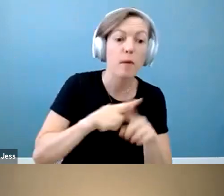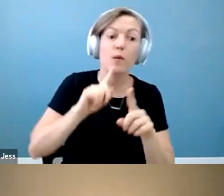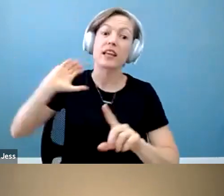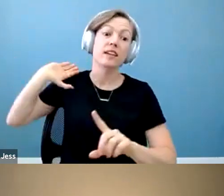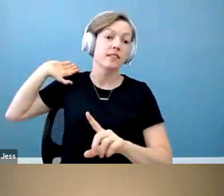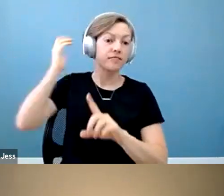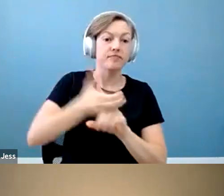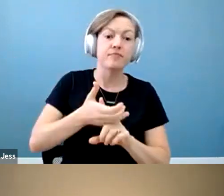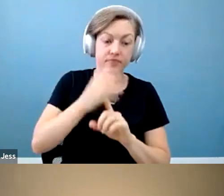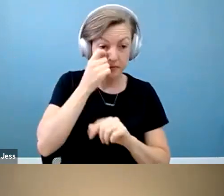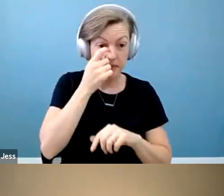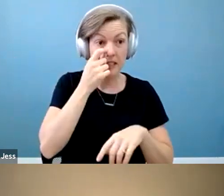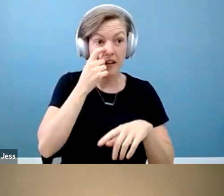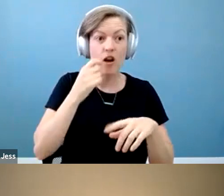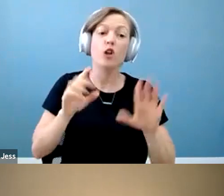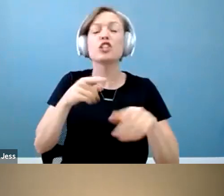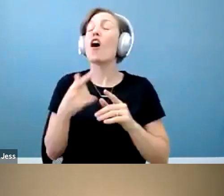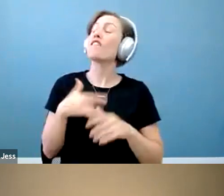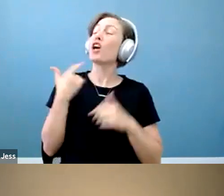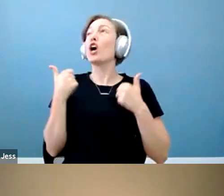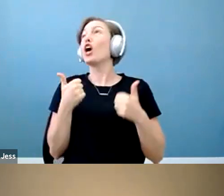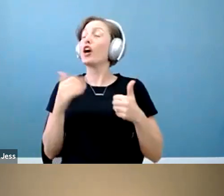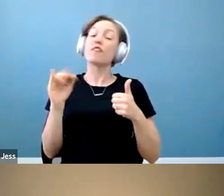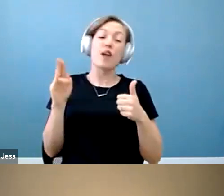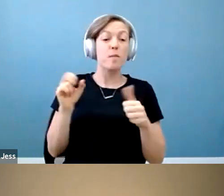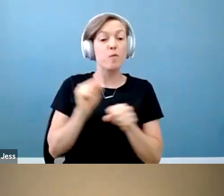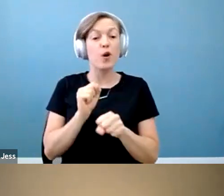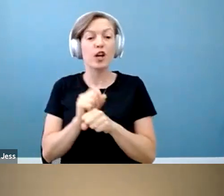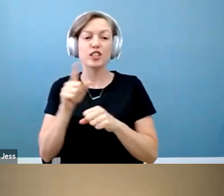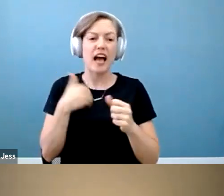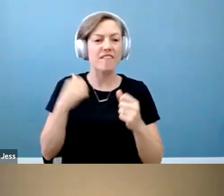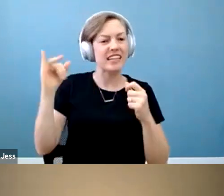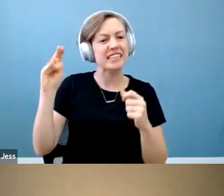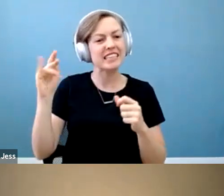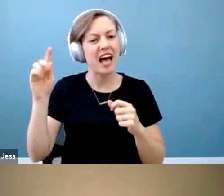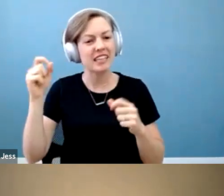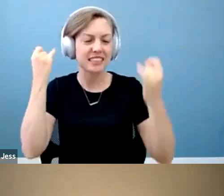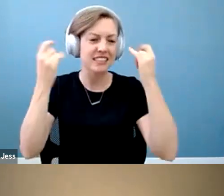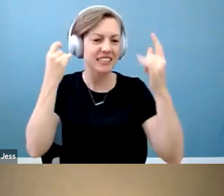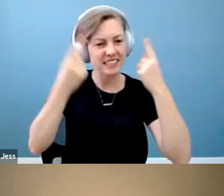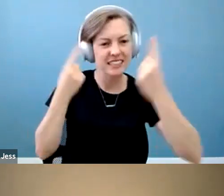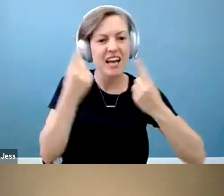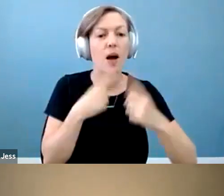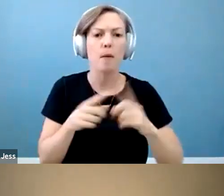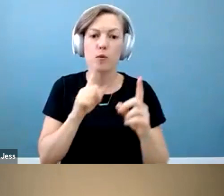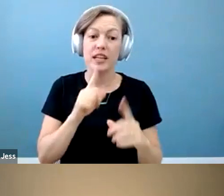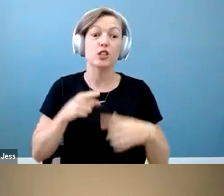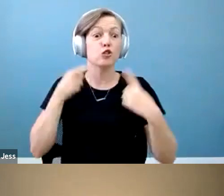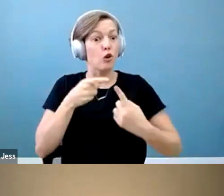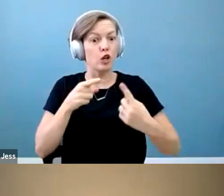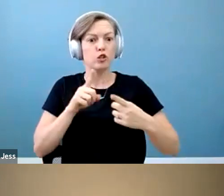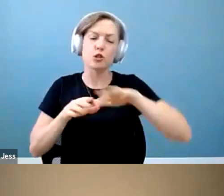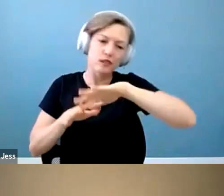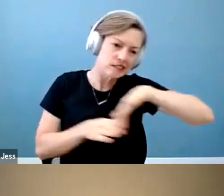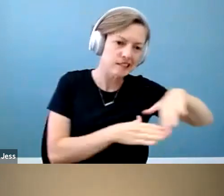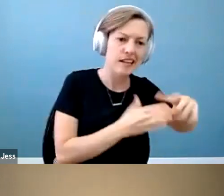in, feel good about having insights, but actually struggle to move out into the